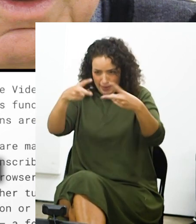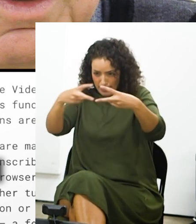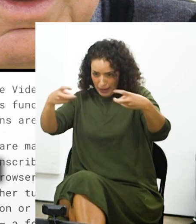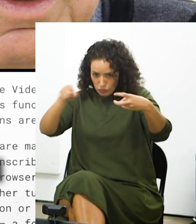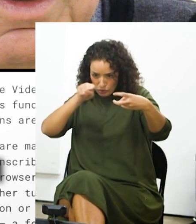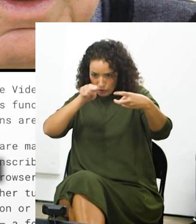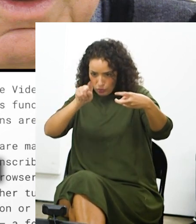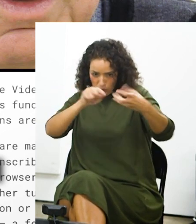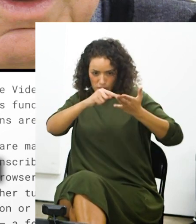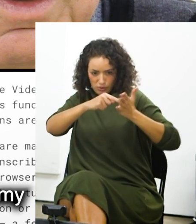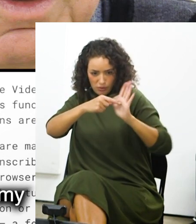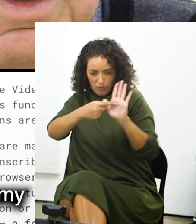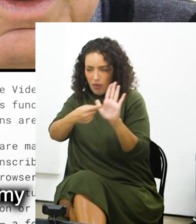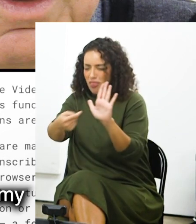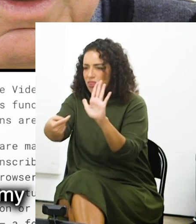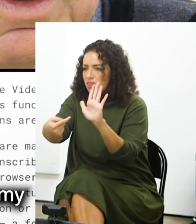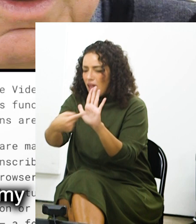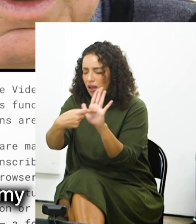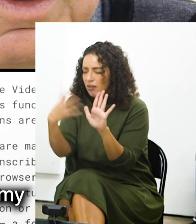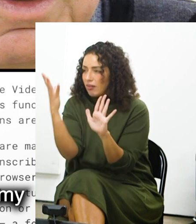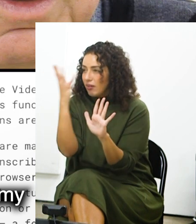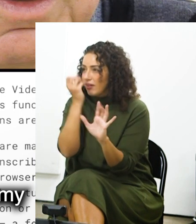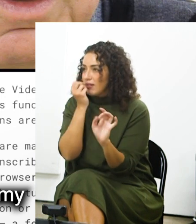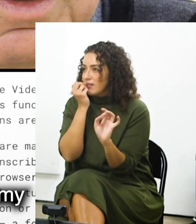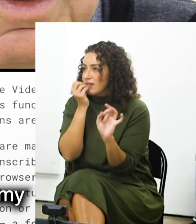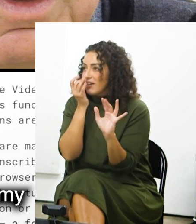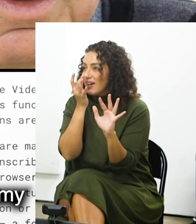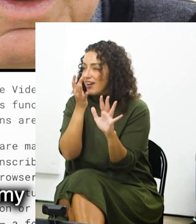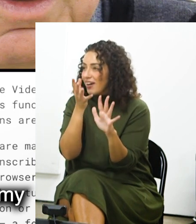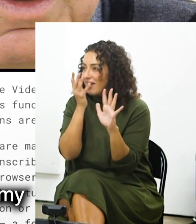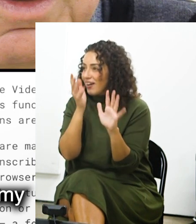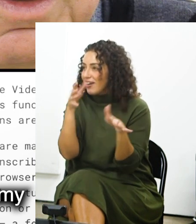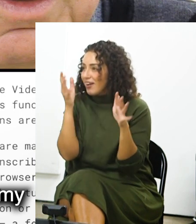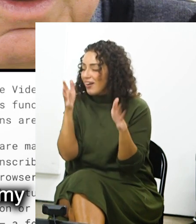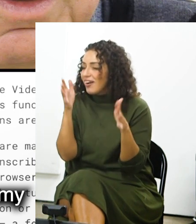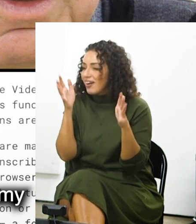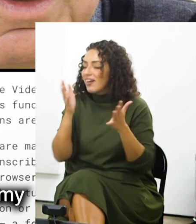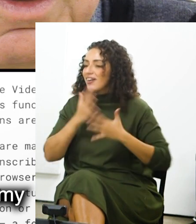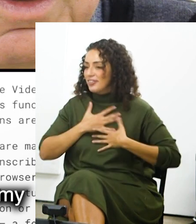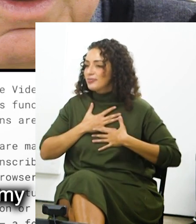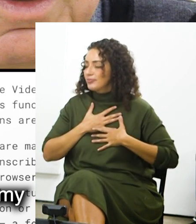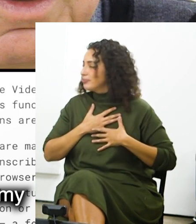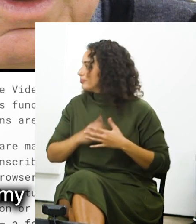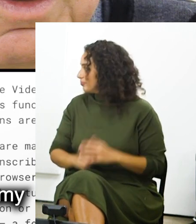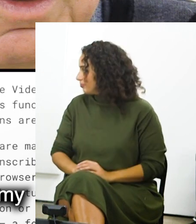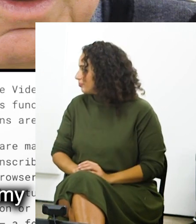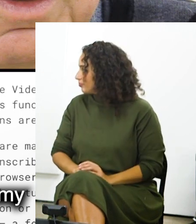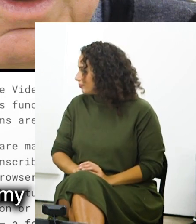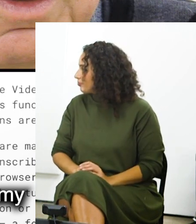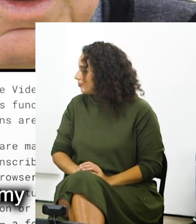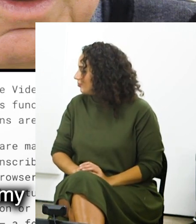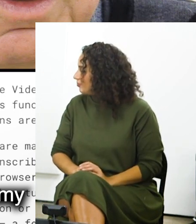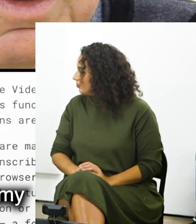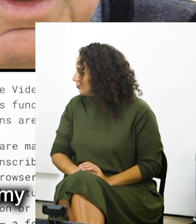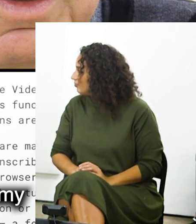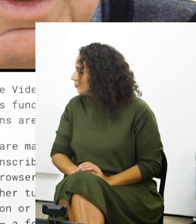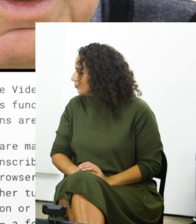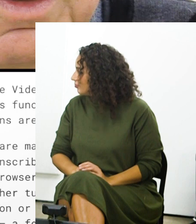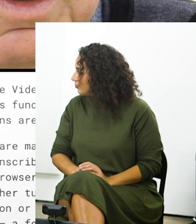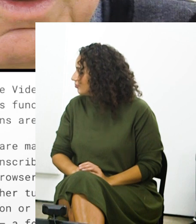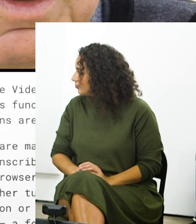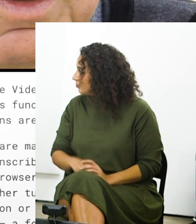the beauty of the caption itself, because it's something that you always, I've always grew up with, and wanted to share